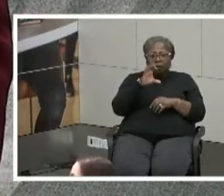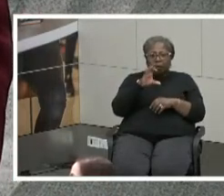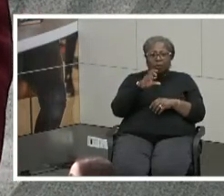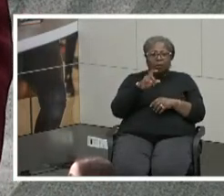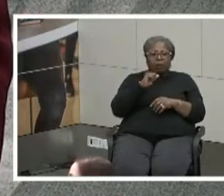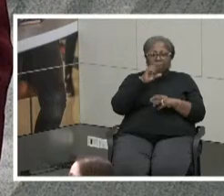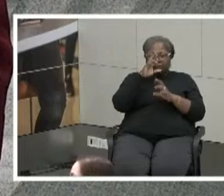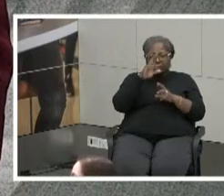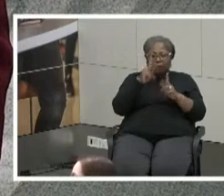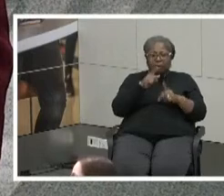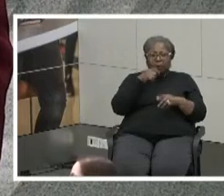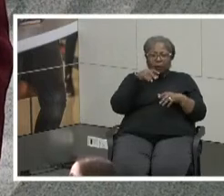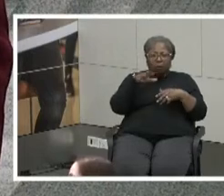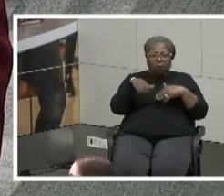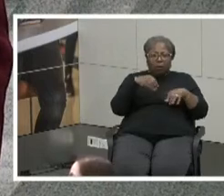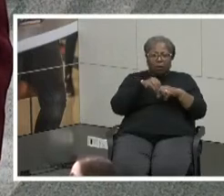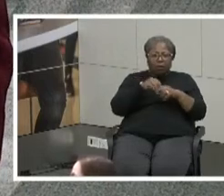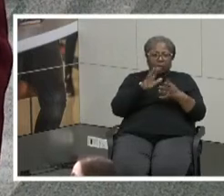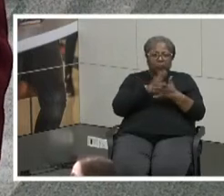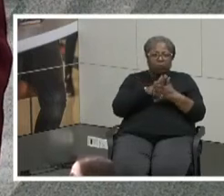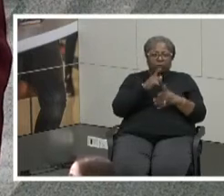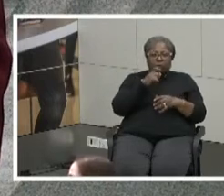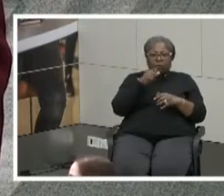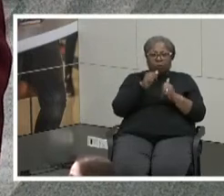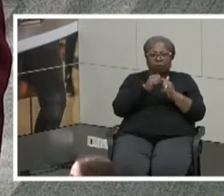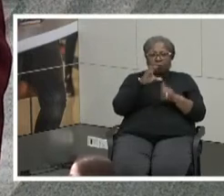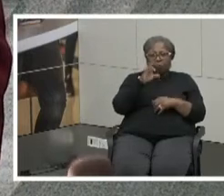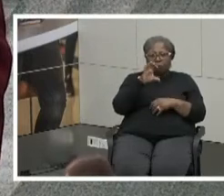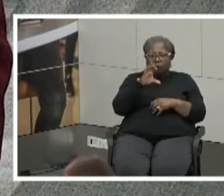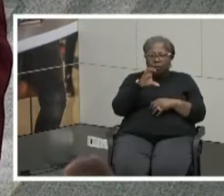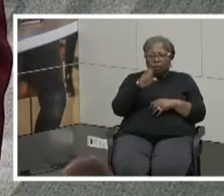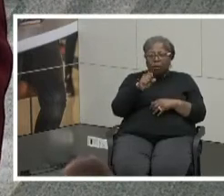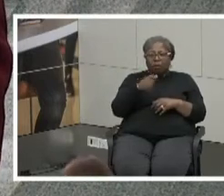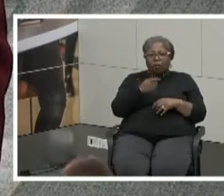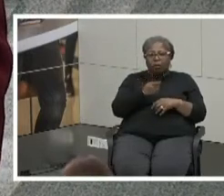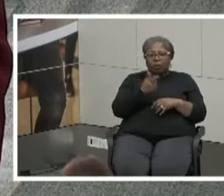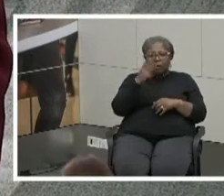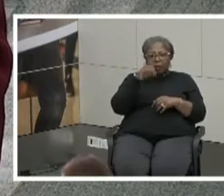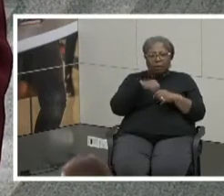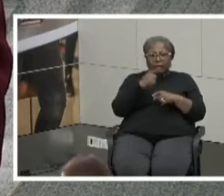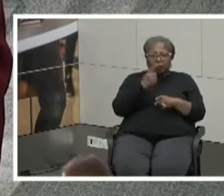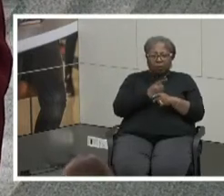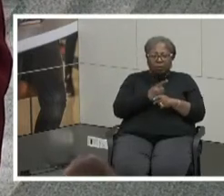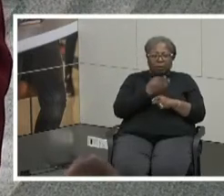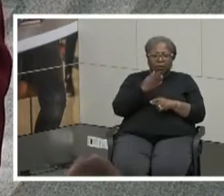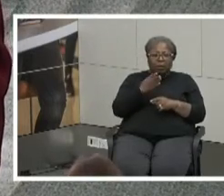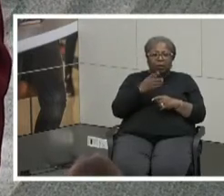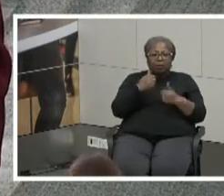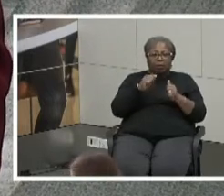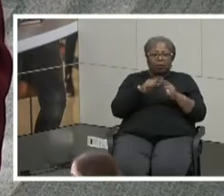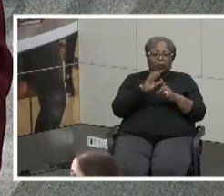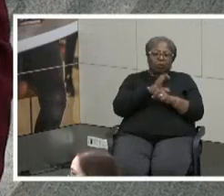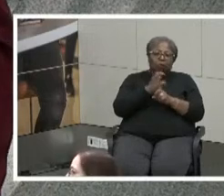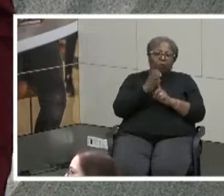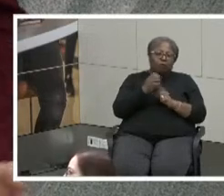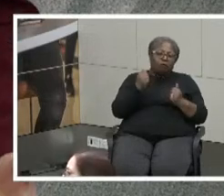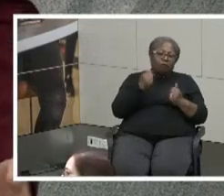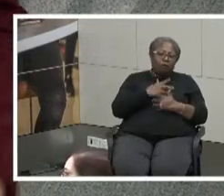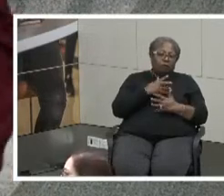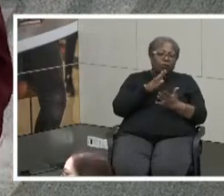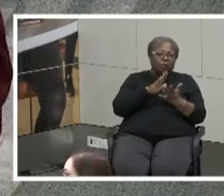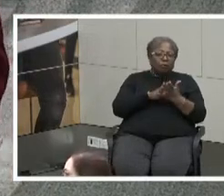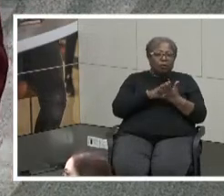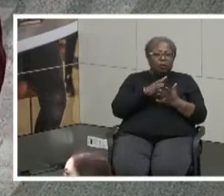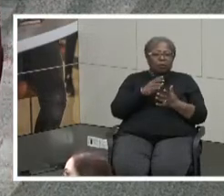talk from someone who walked into the school in Crocs and you're moving in lock step letting him know he's in the right there you're perpetuating a Culture of Fear you praise our